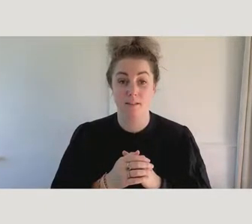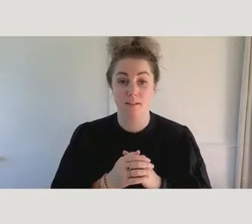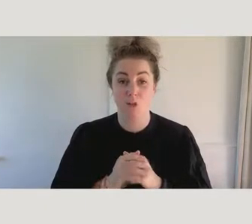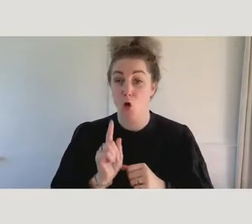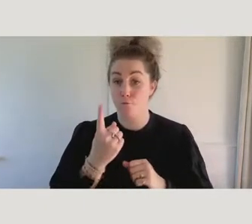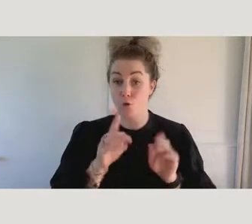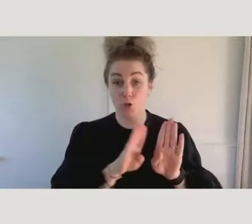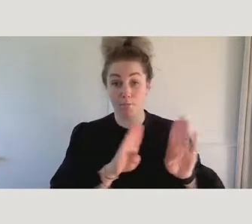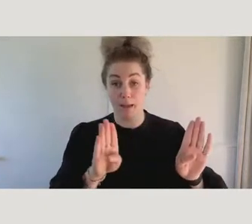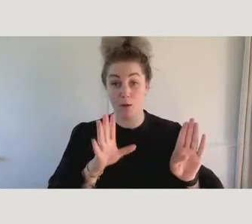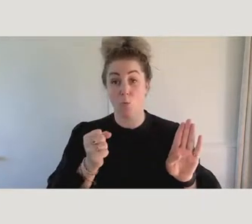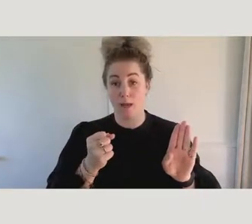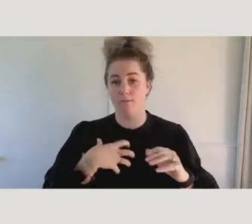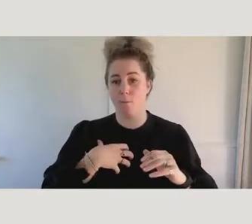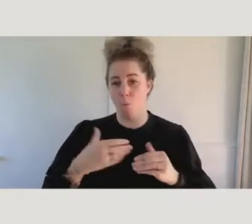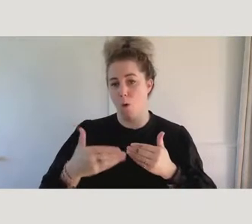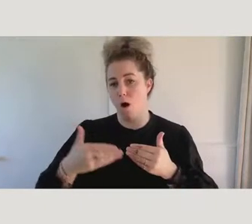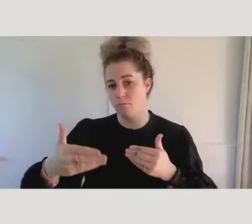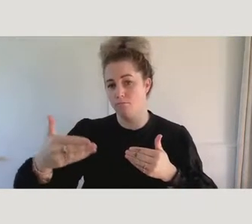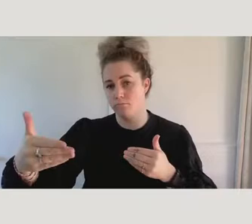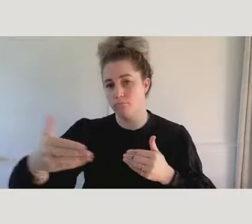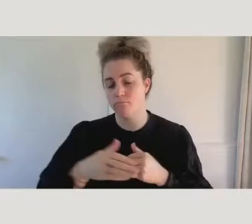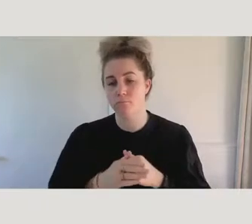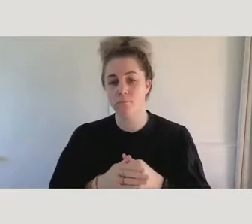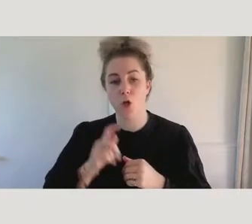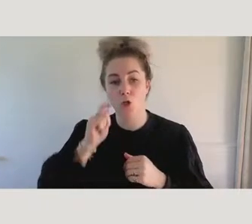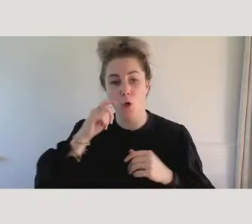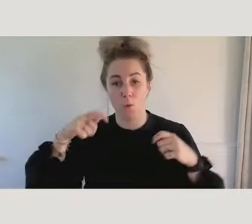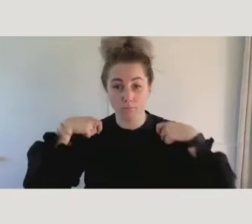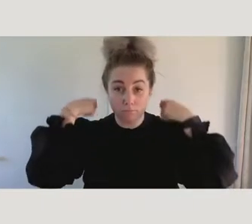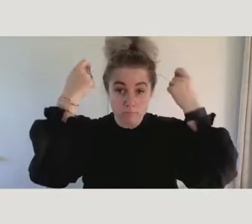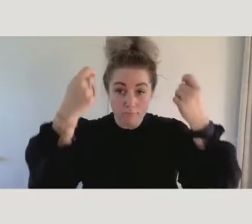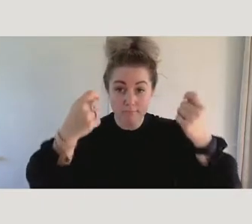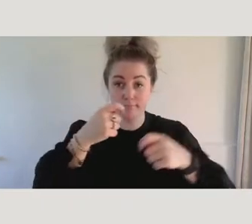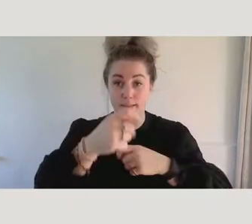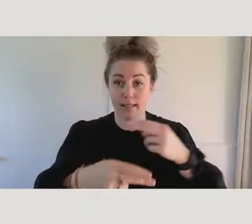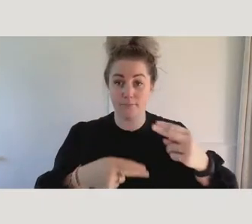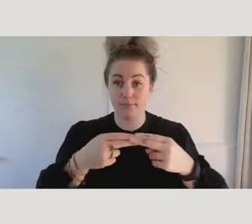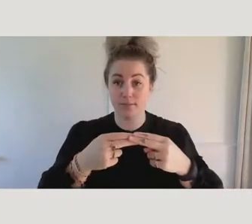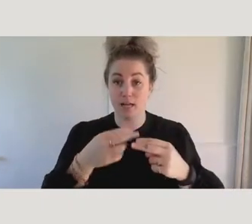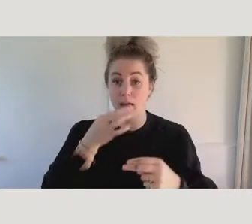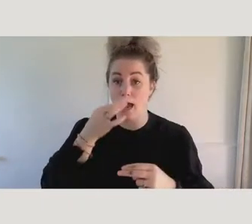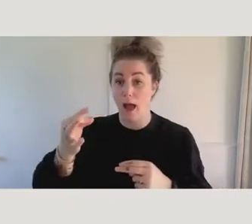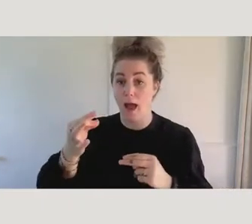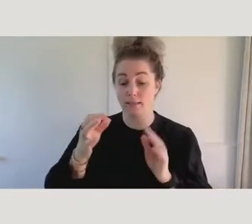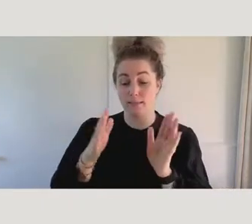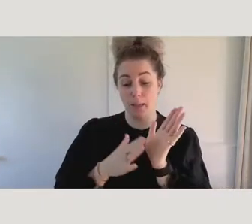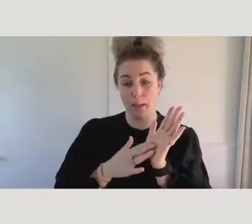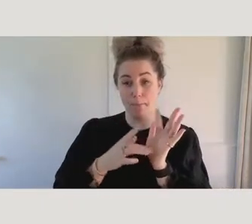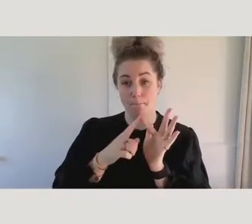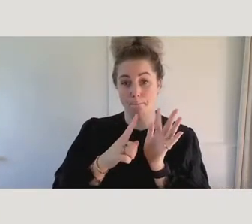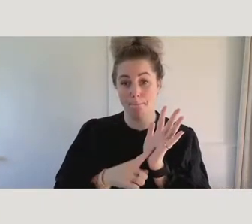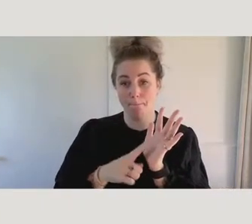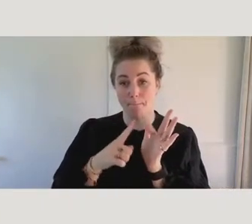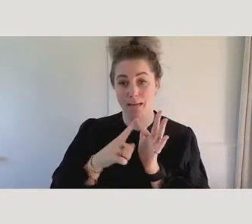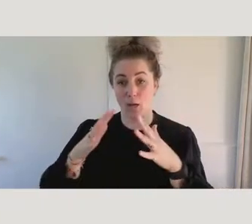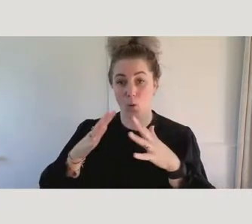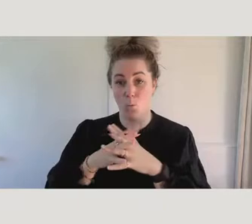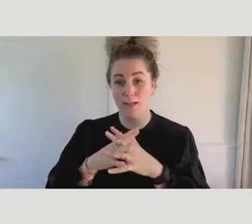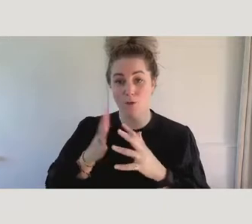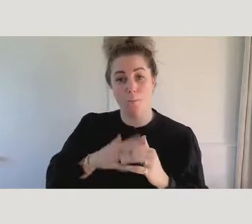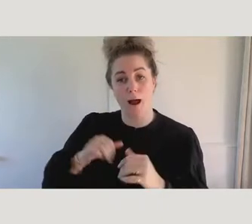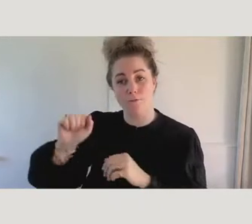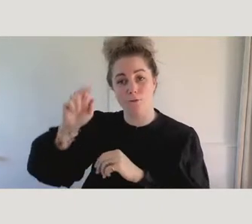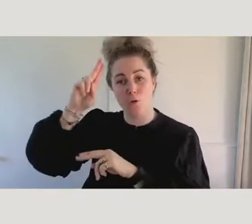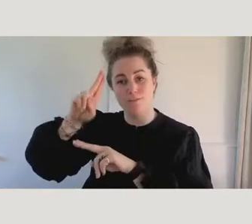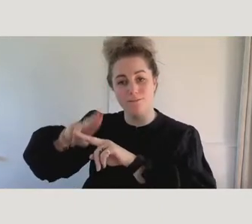to go for the rest of the day so we're just going to present a gift then just invite merely went on behalf of their dad